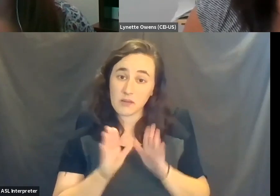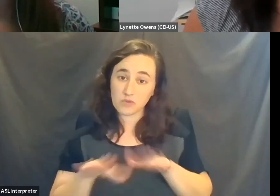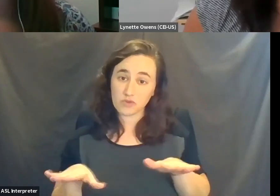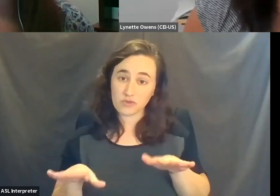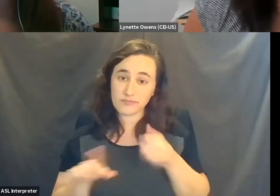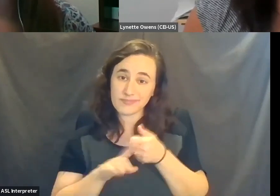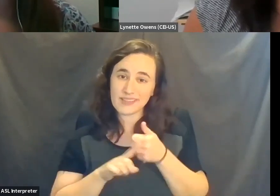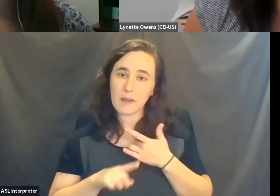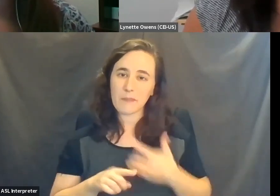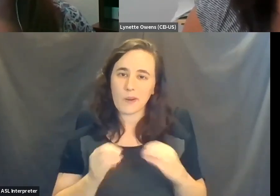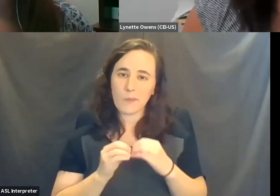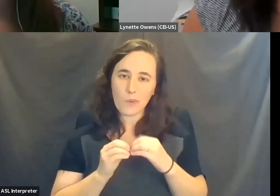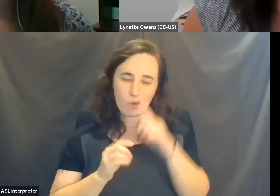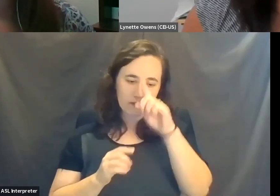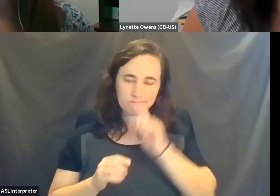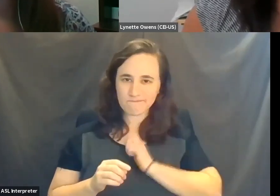introverts